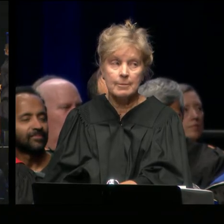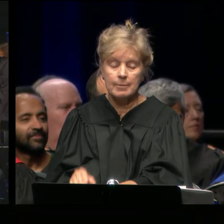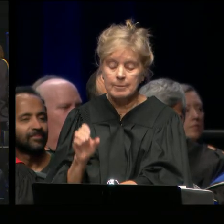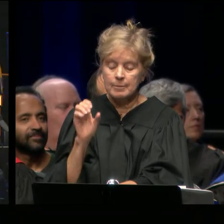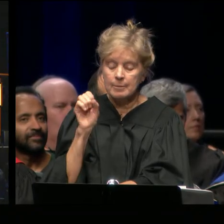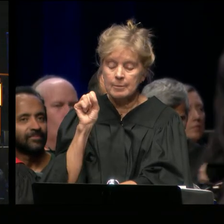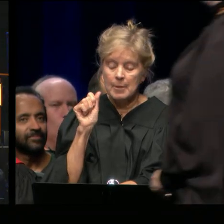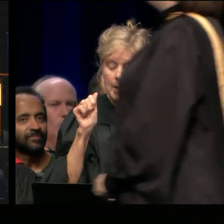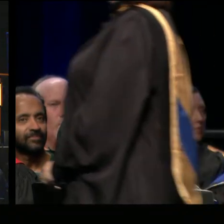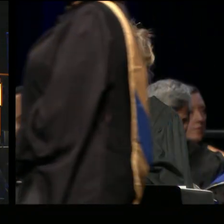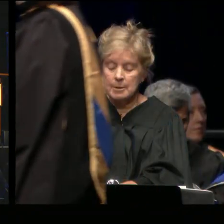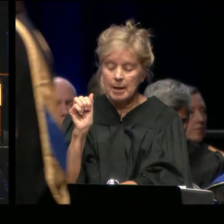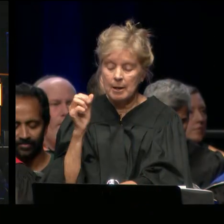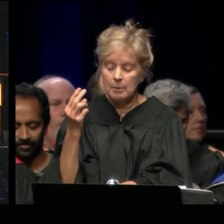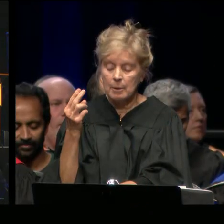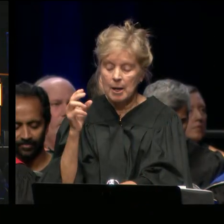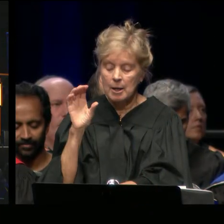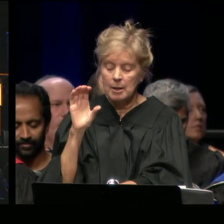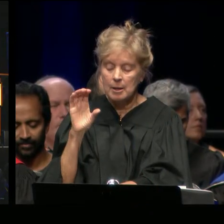Sarah Chikowski.